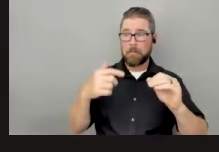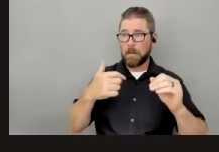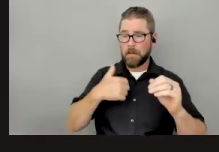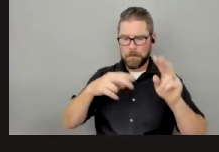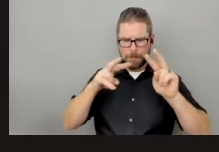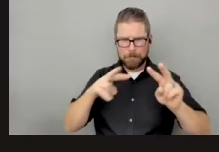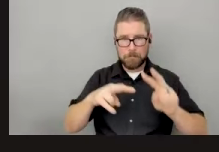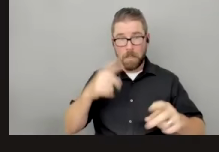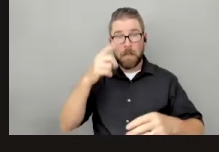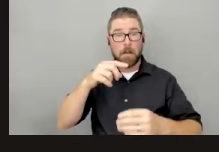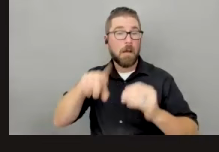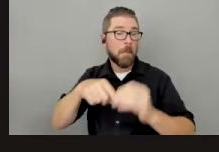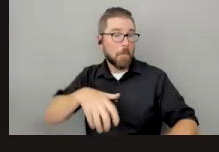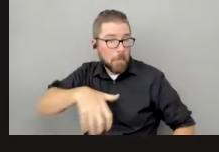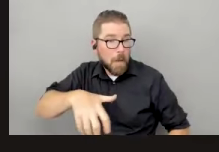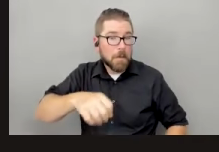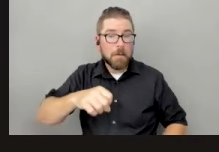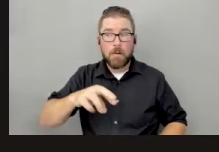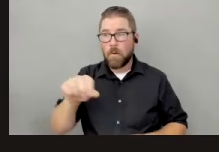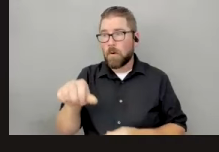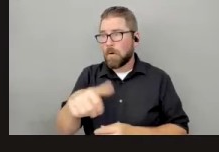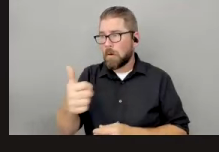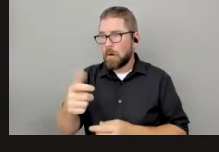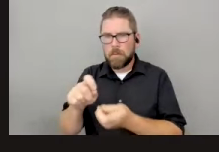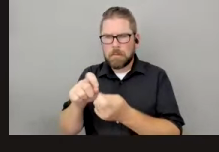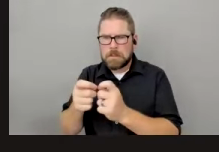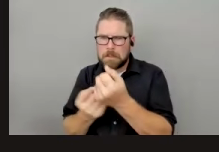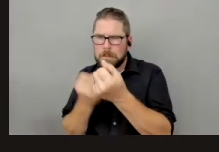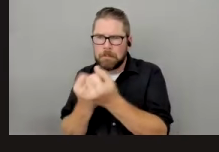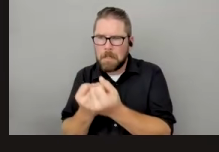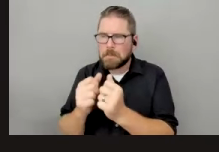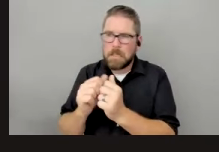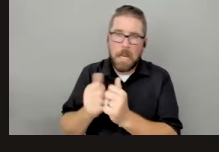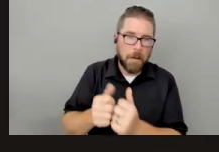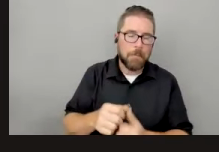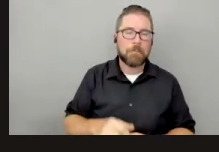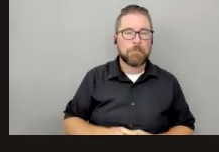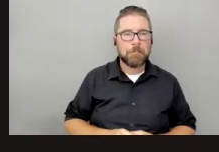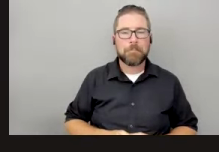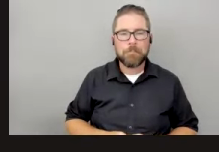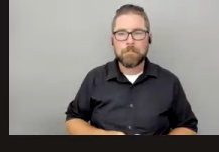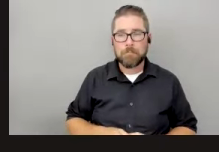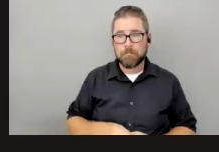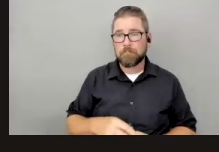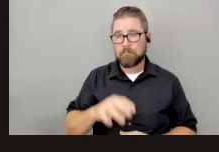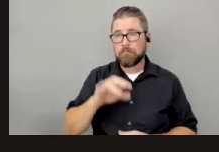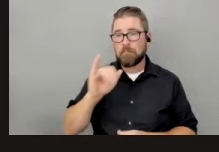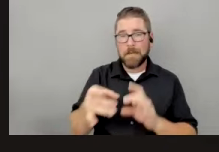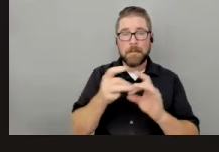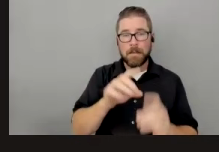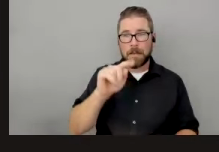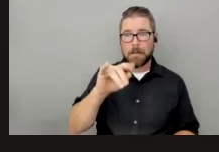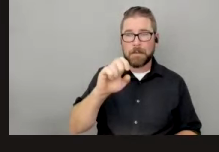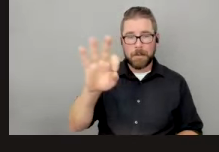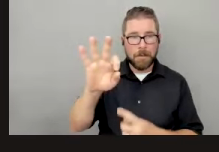or accommodations, because it is covered under Title IX. And so we can go through that together. But for this scenario, right,